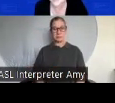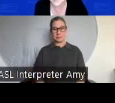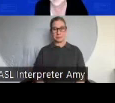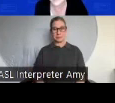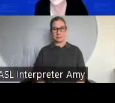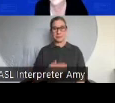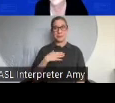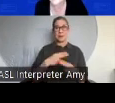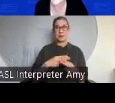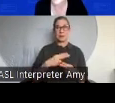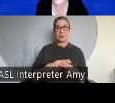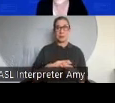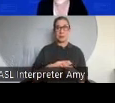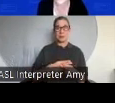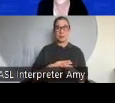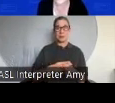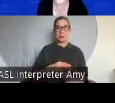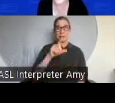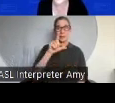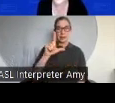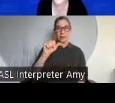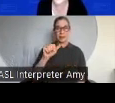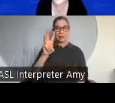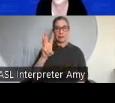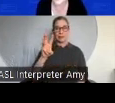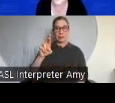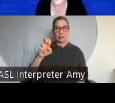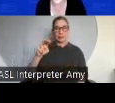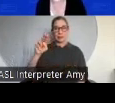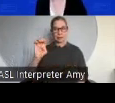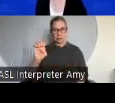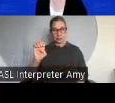My name is Lawrence Shire, spelled